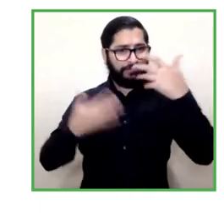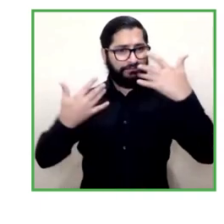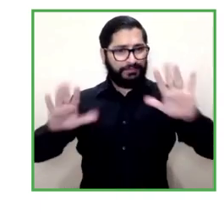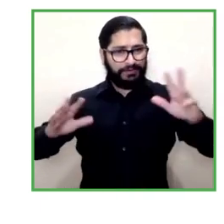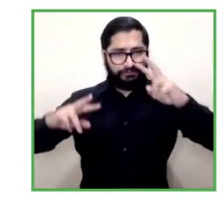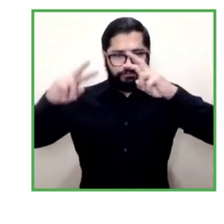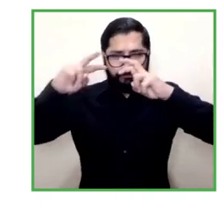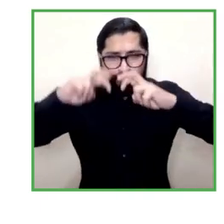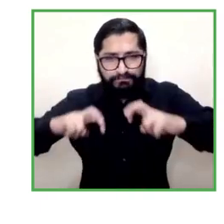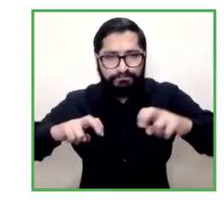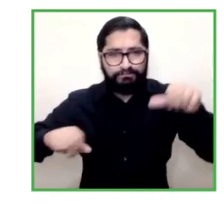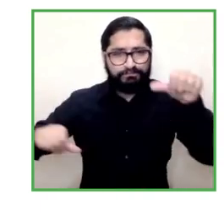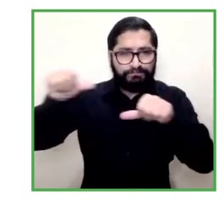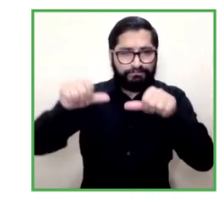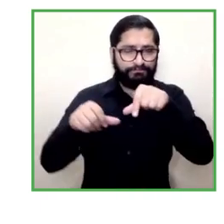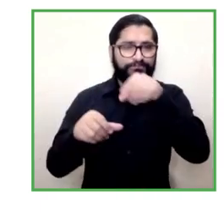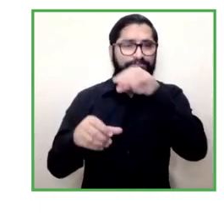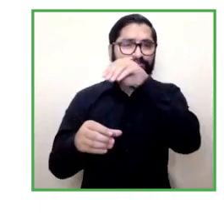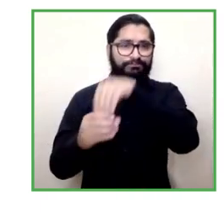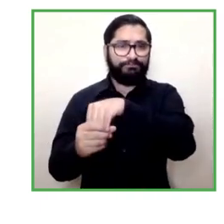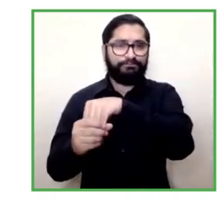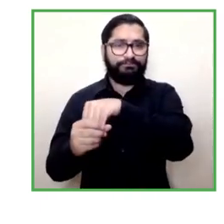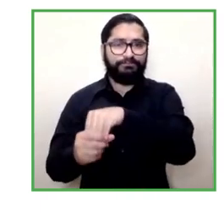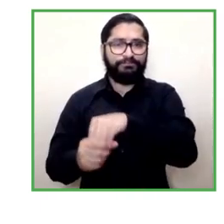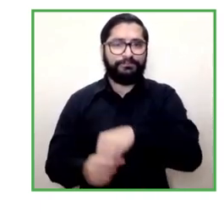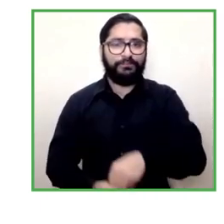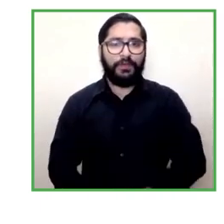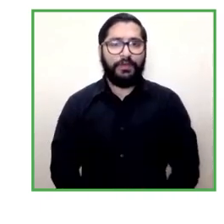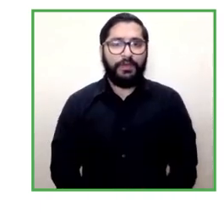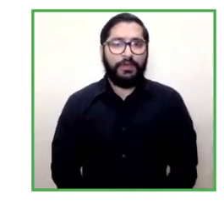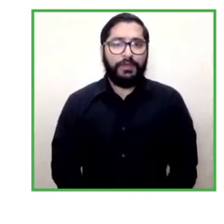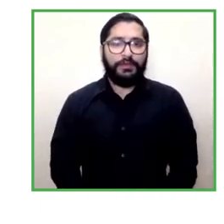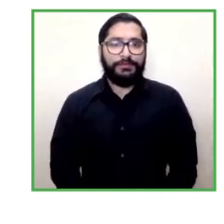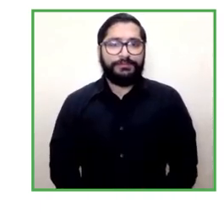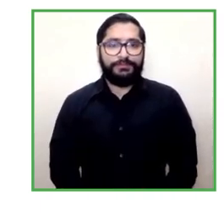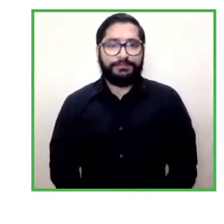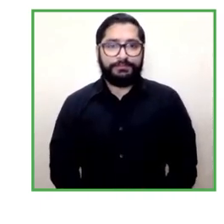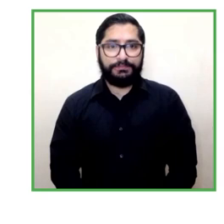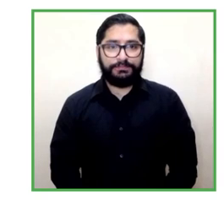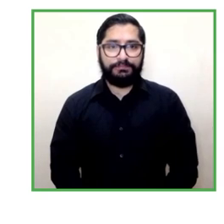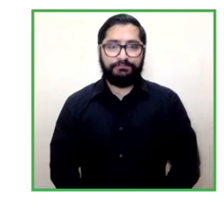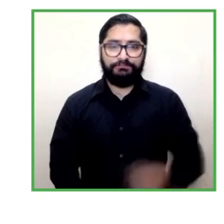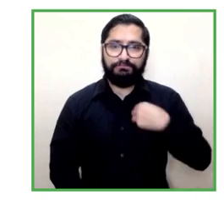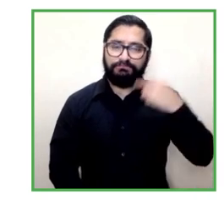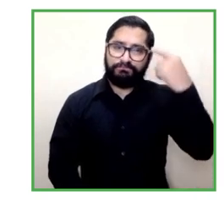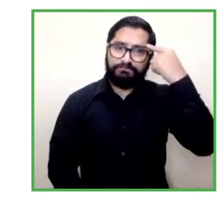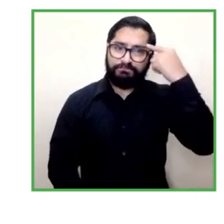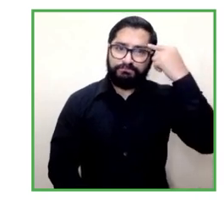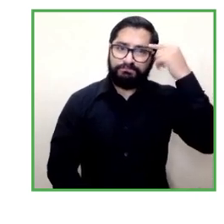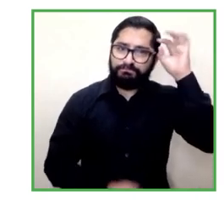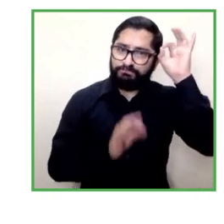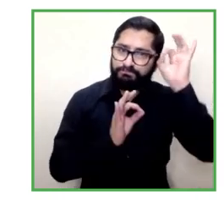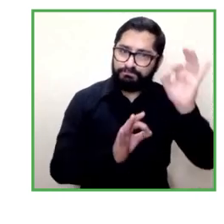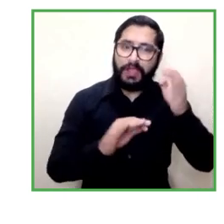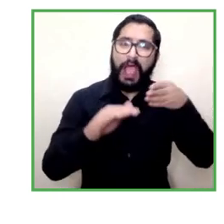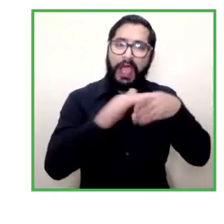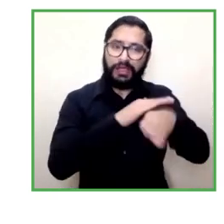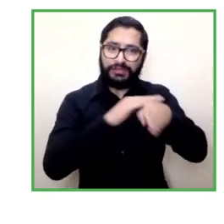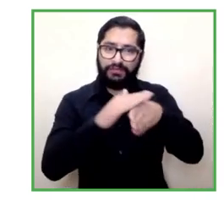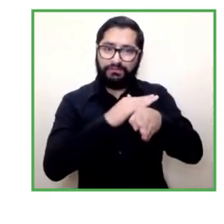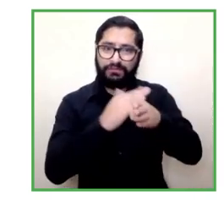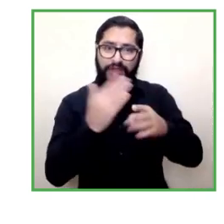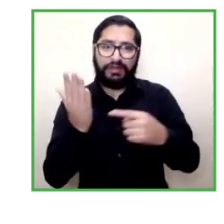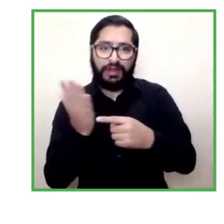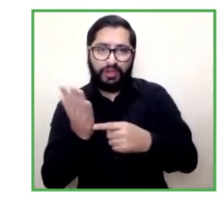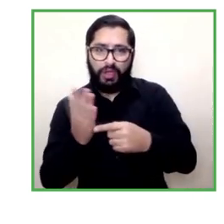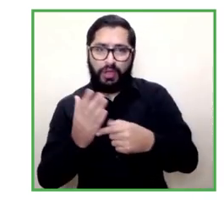SIGNLAB, I think we entered a very interesting point in time where last year when COVID hit for the first time,